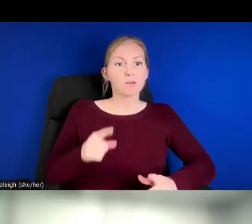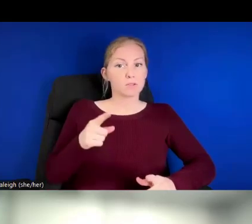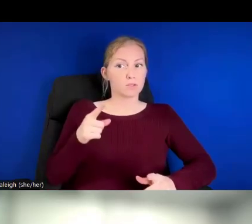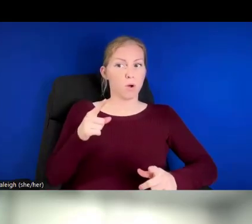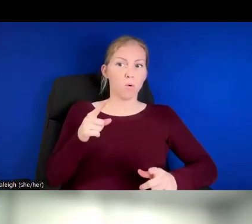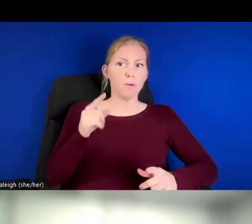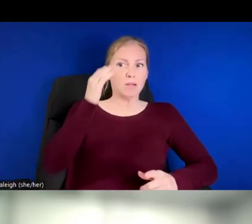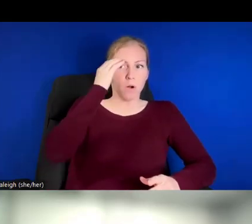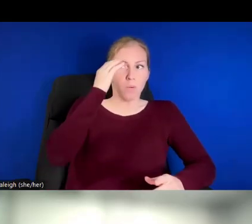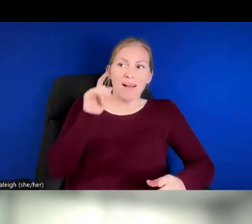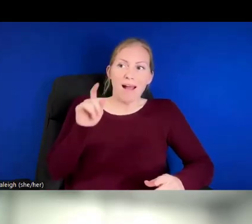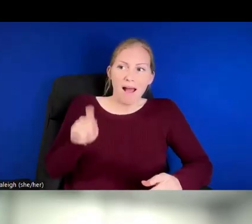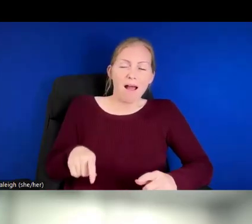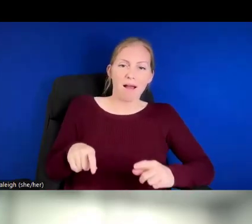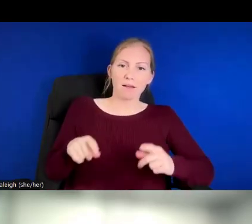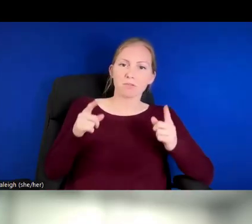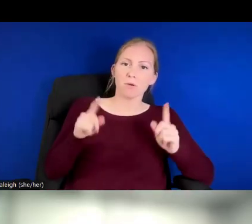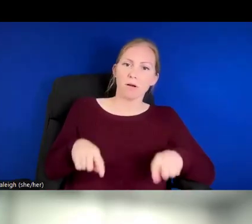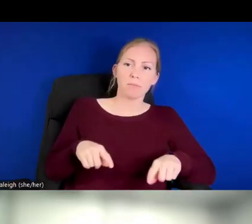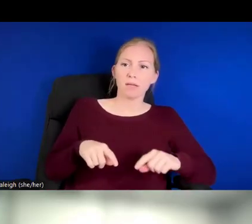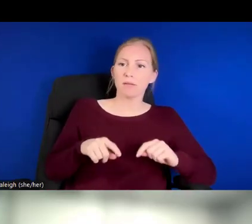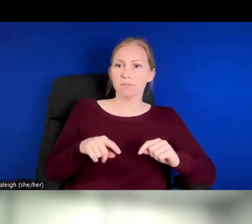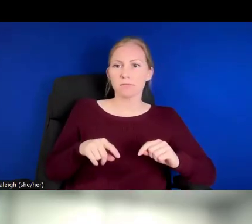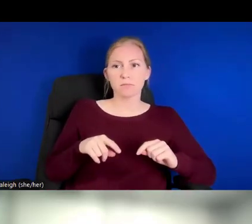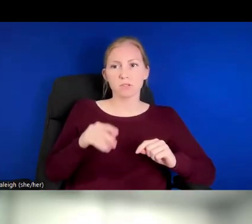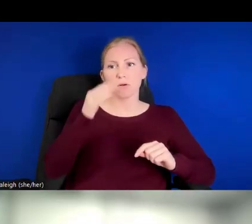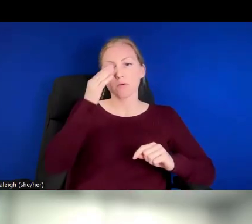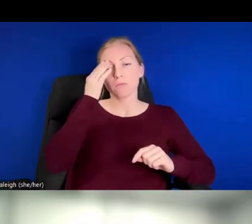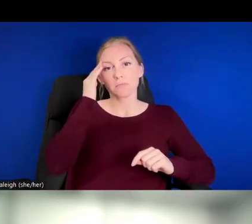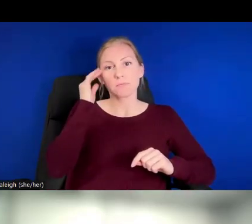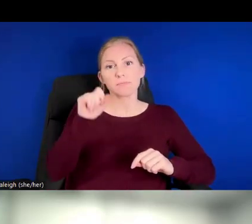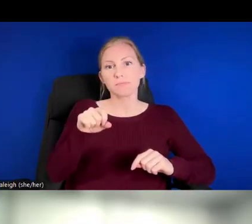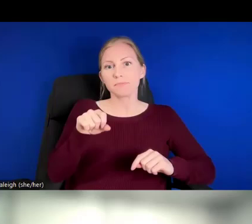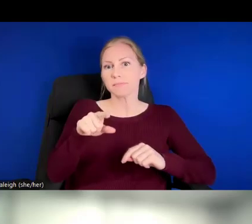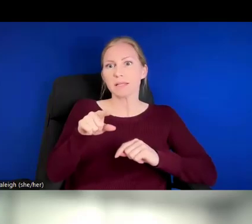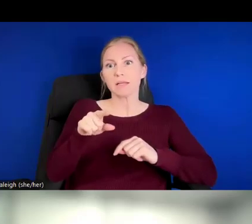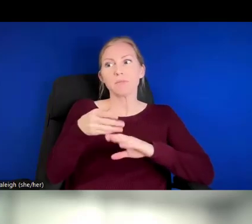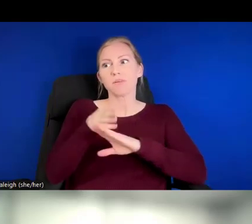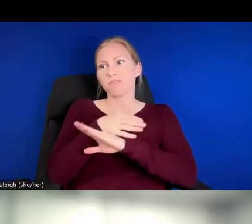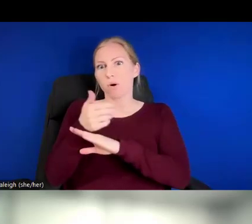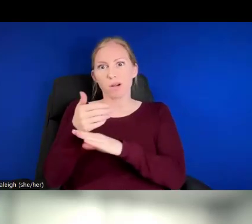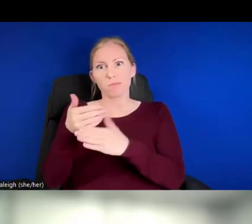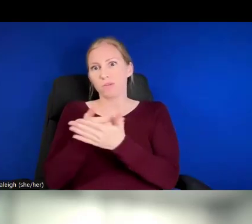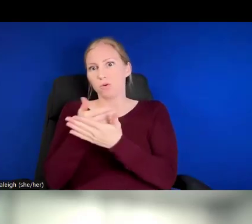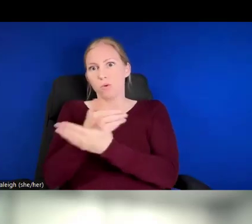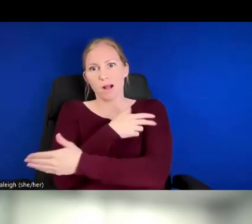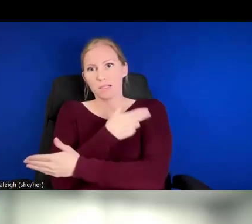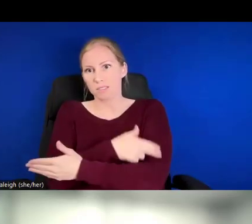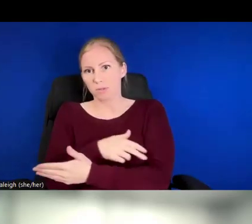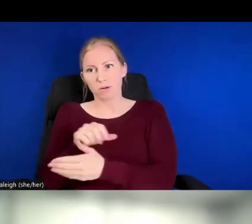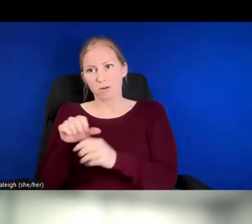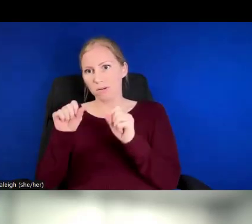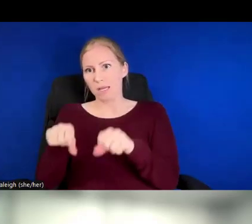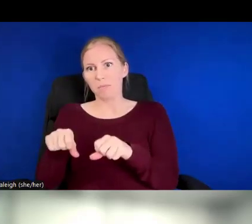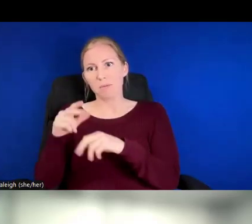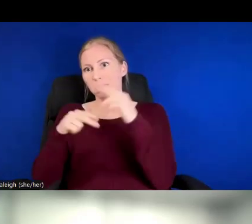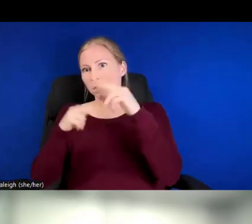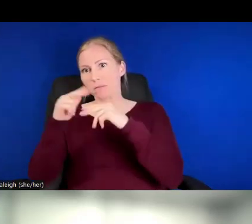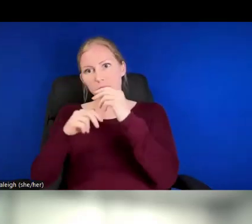to happen certainly before any new hospital can be